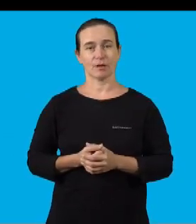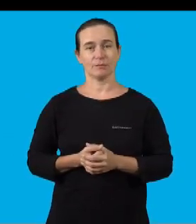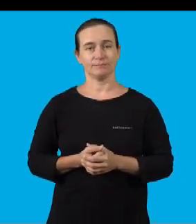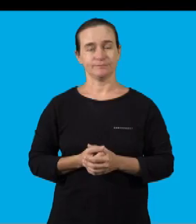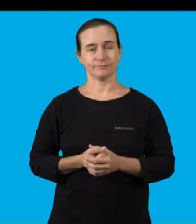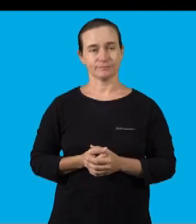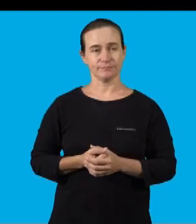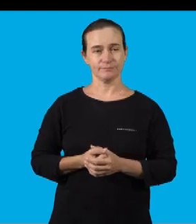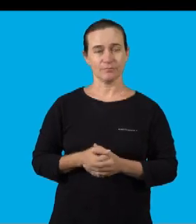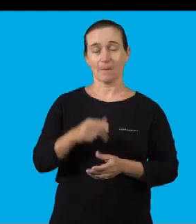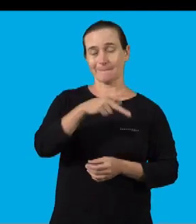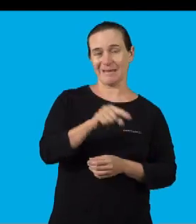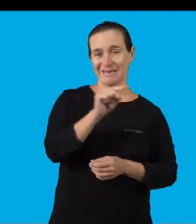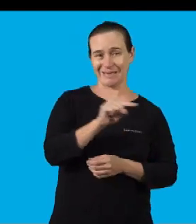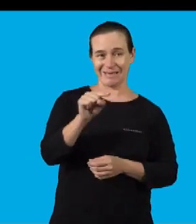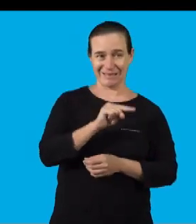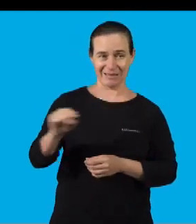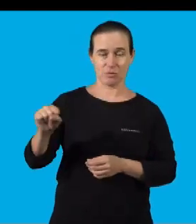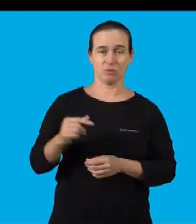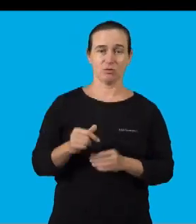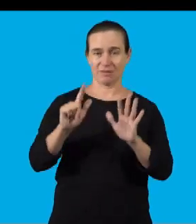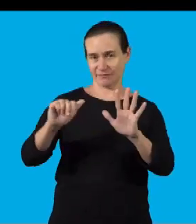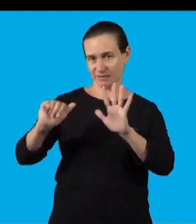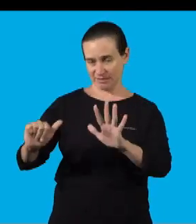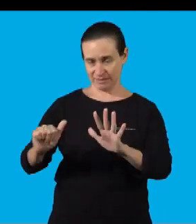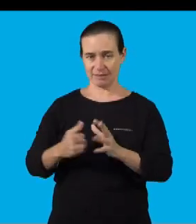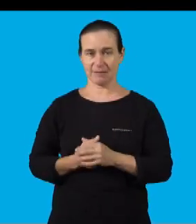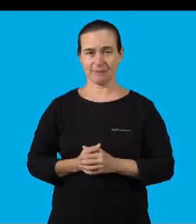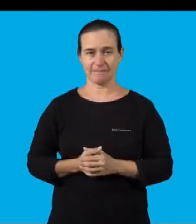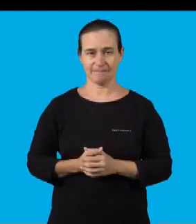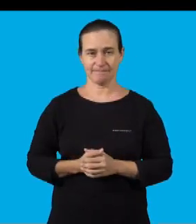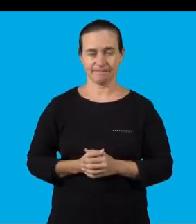us P is equals to